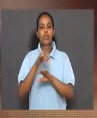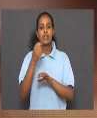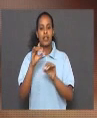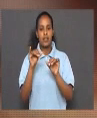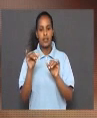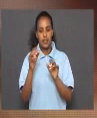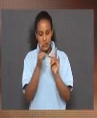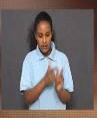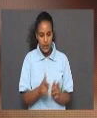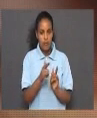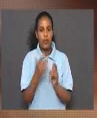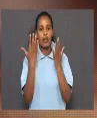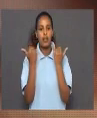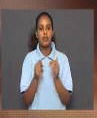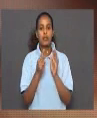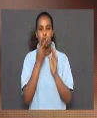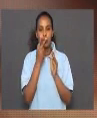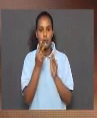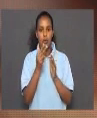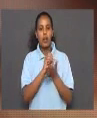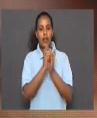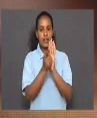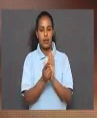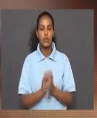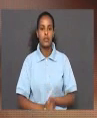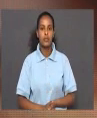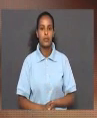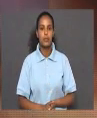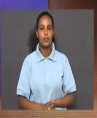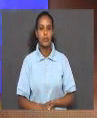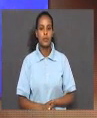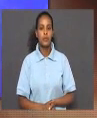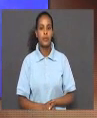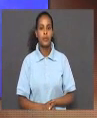system. Let us look at an example.